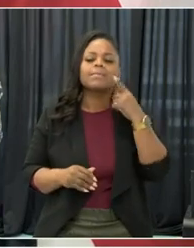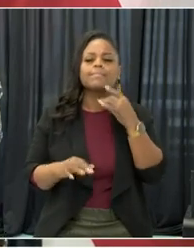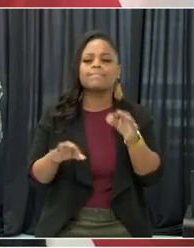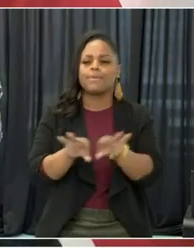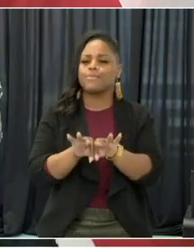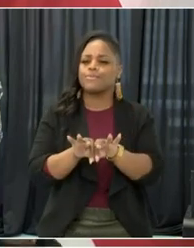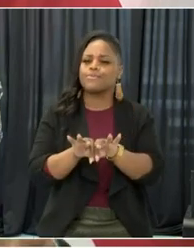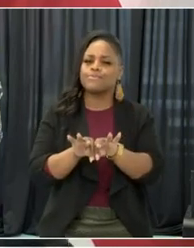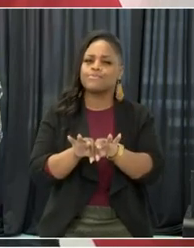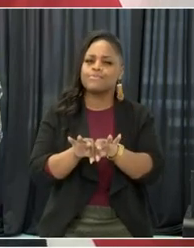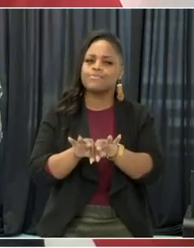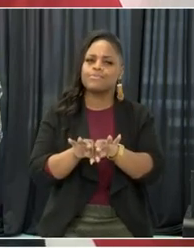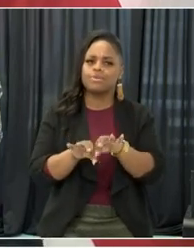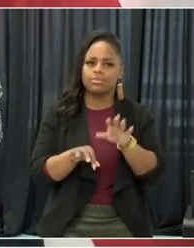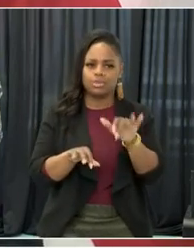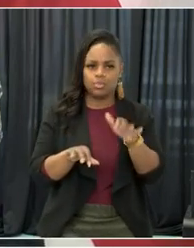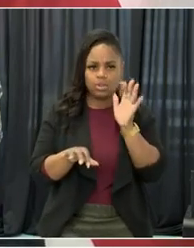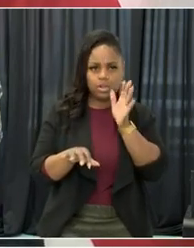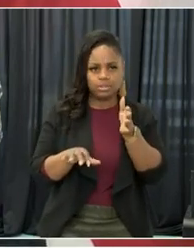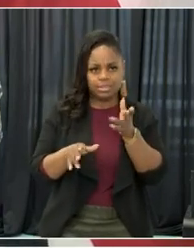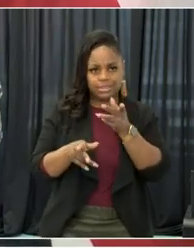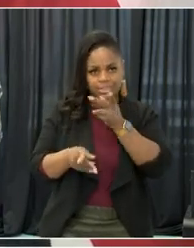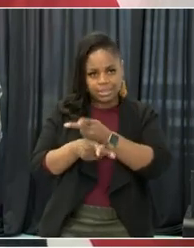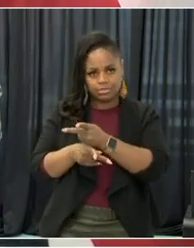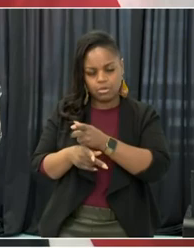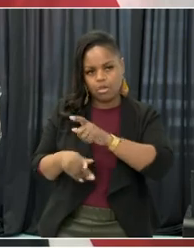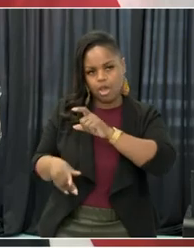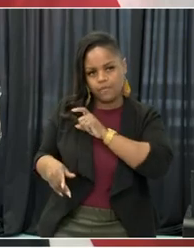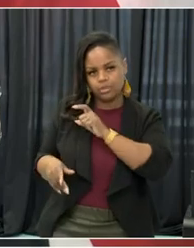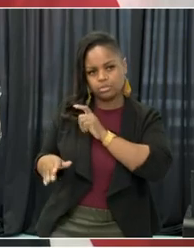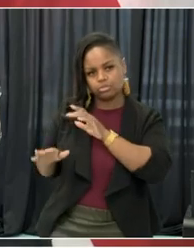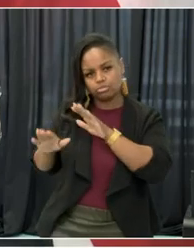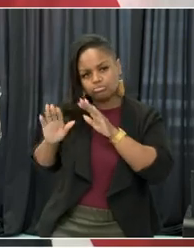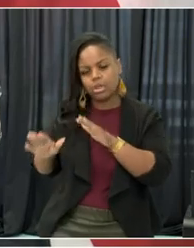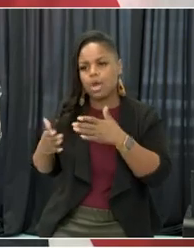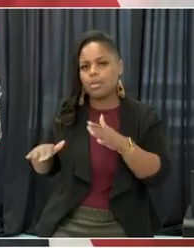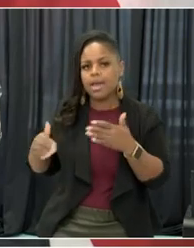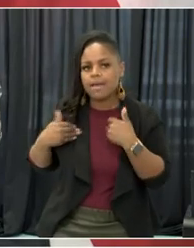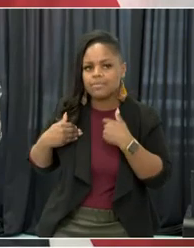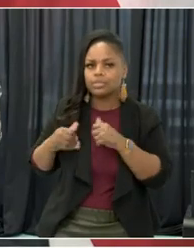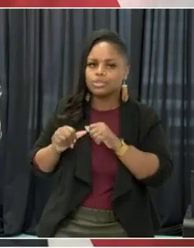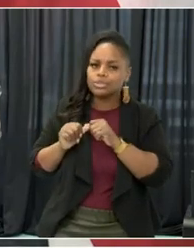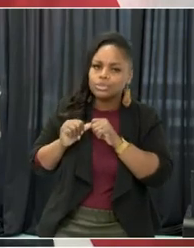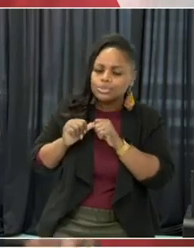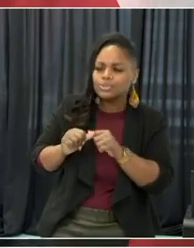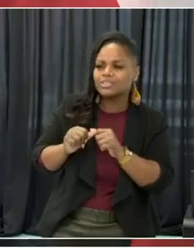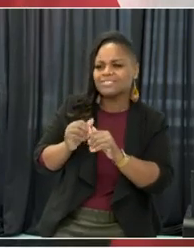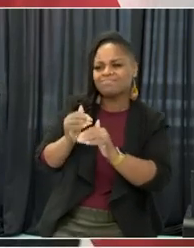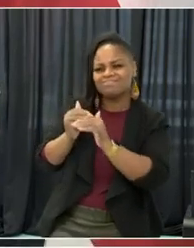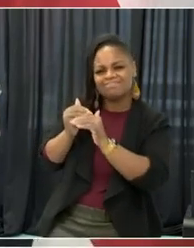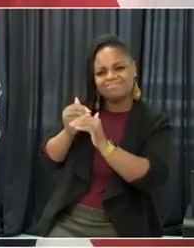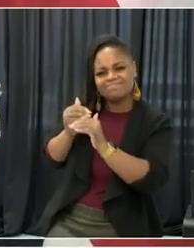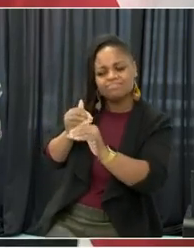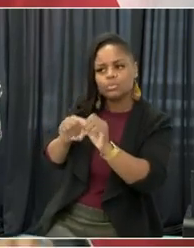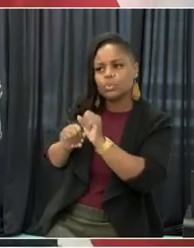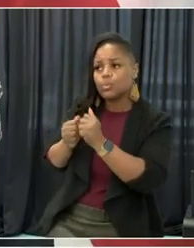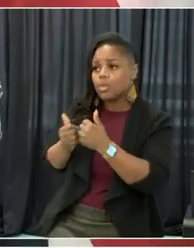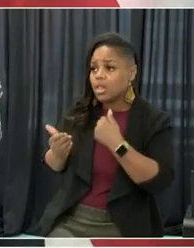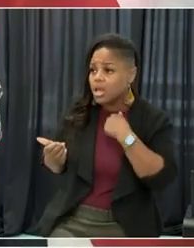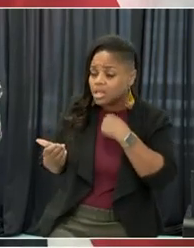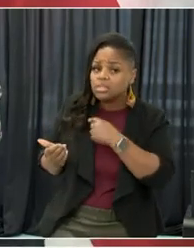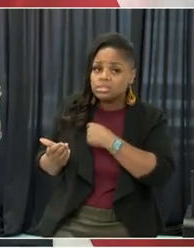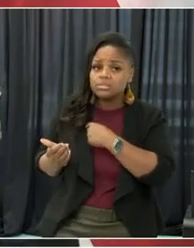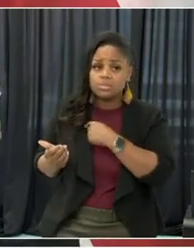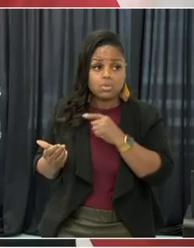of retention, trying to keep the great officers that we have within the agency. So I don't think there's any one particular thing. It's really all of those